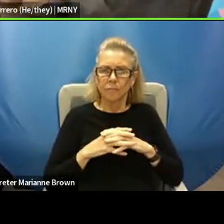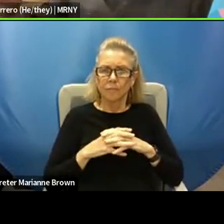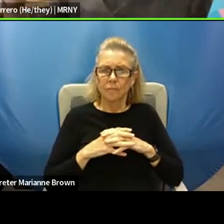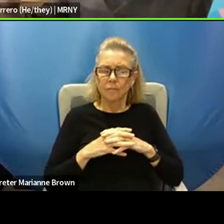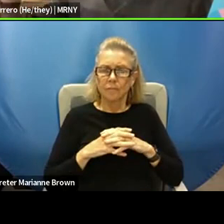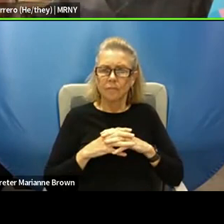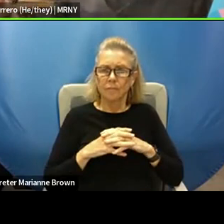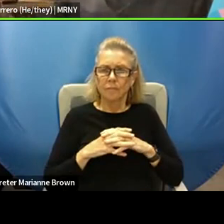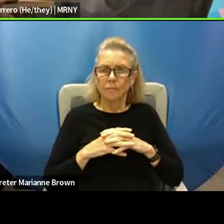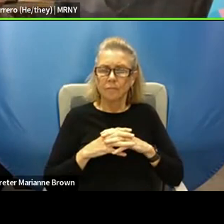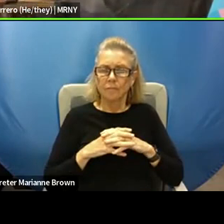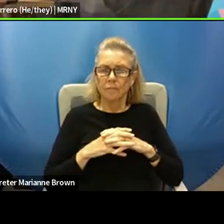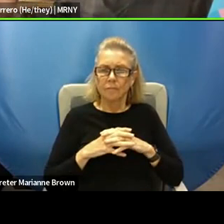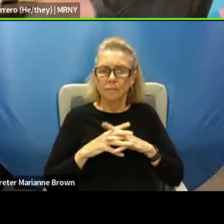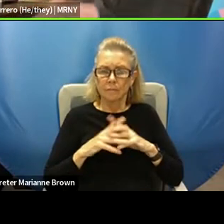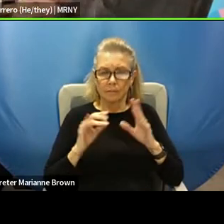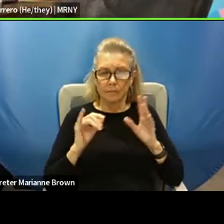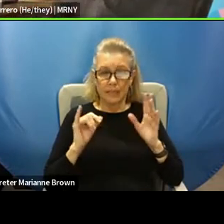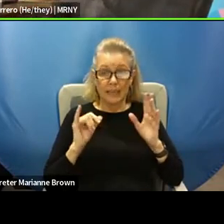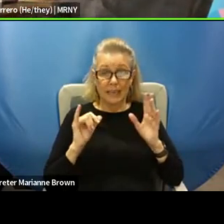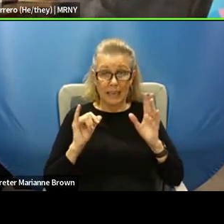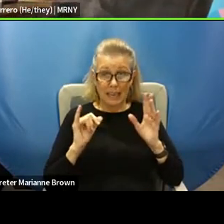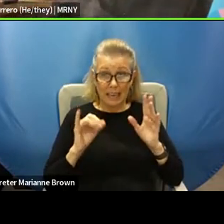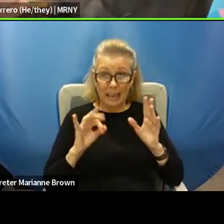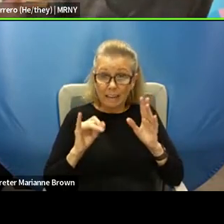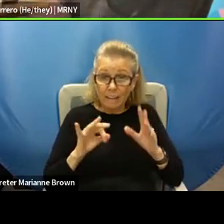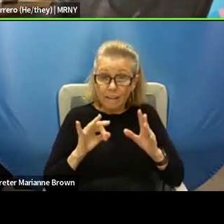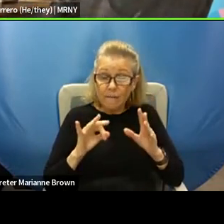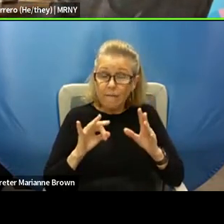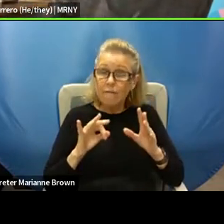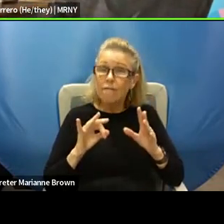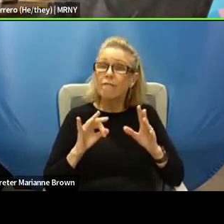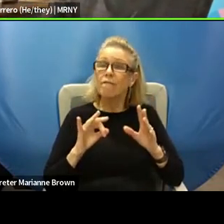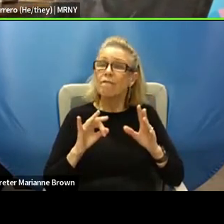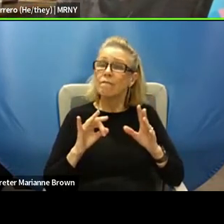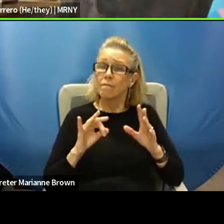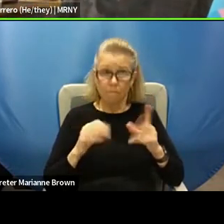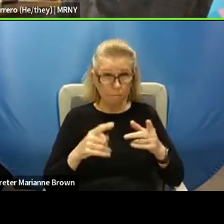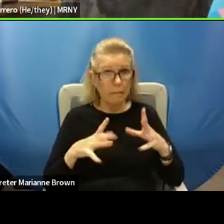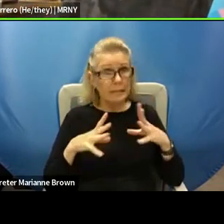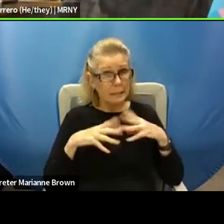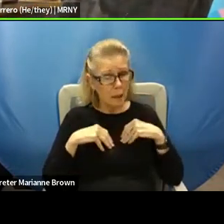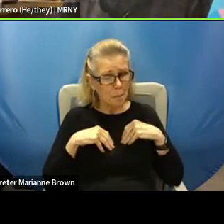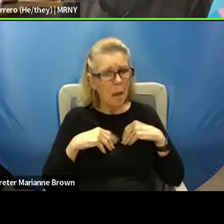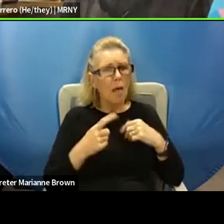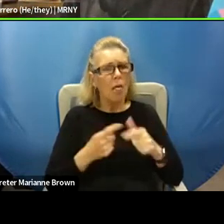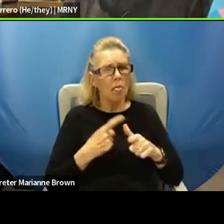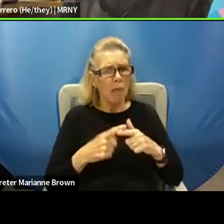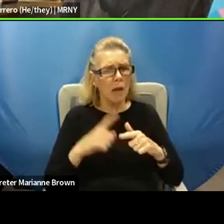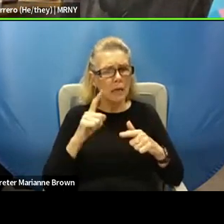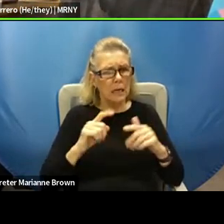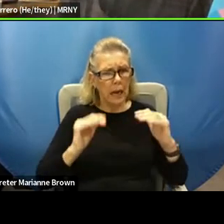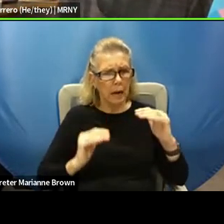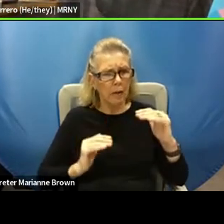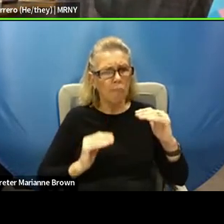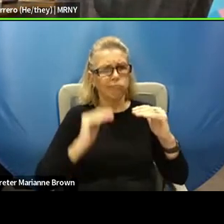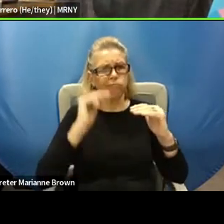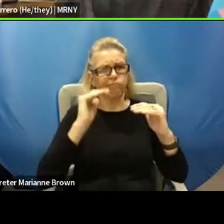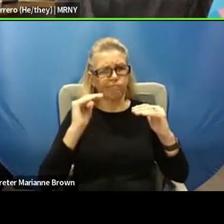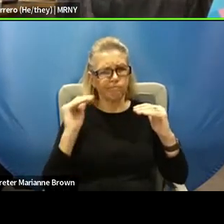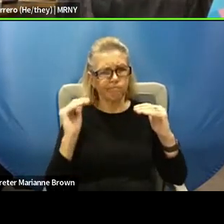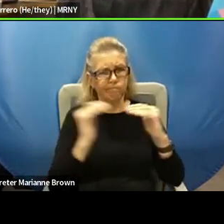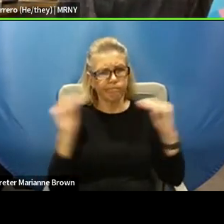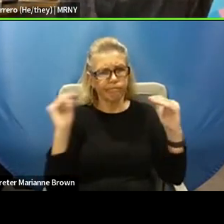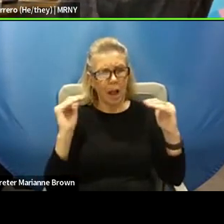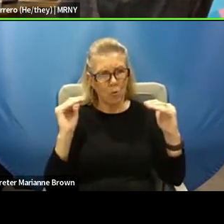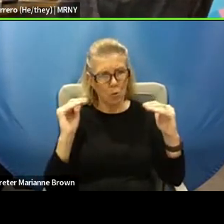if there is so-sad acceptance, it needs to come with that equity that Chiro was talking about. I think one